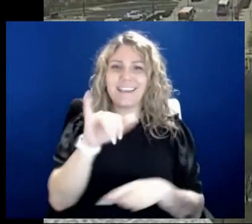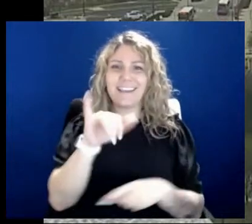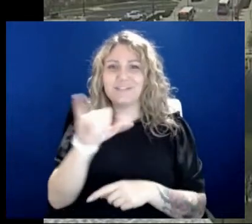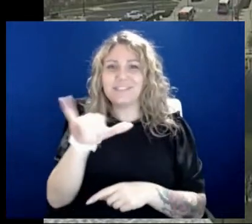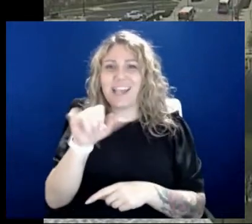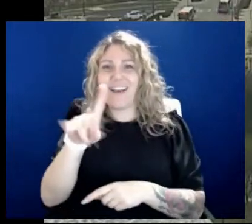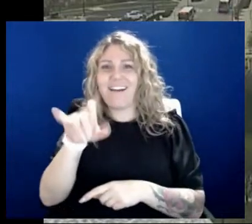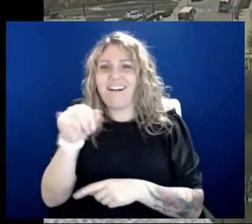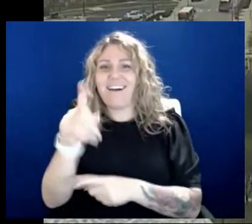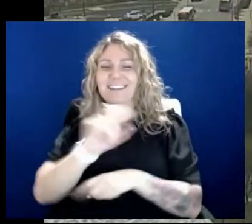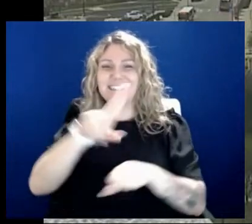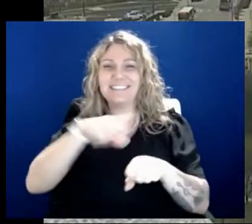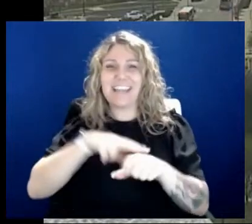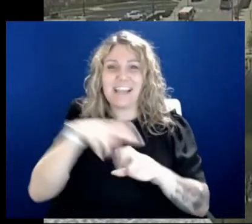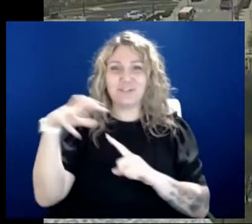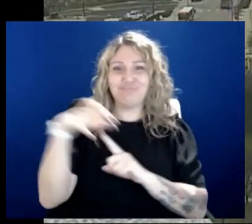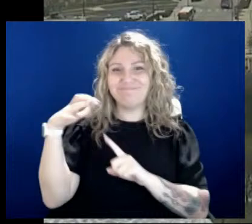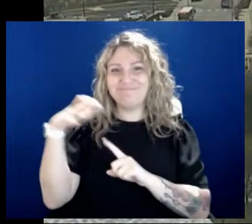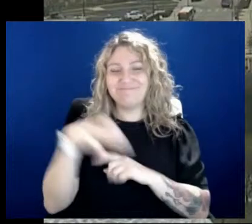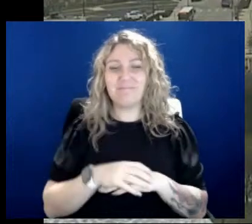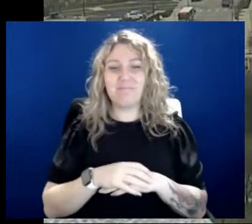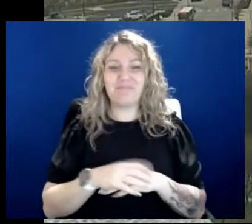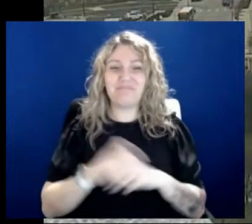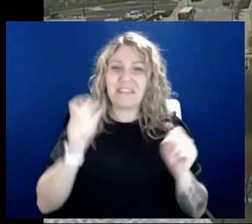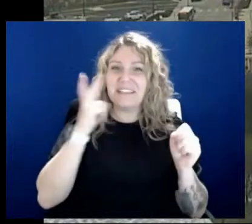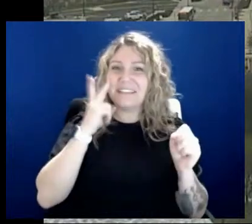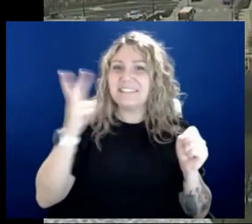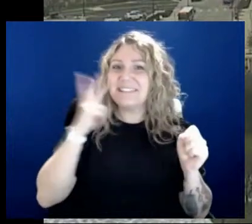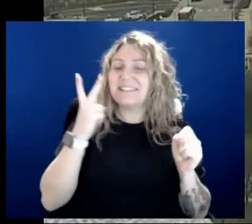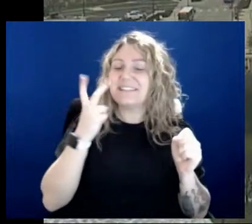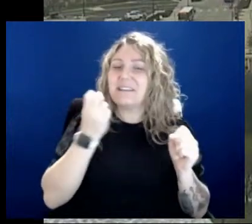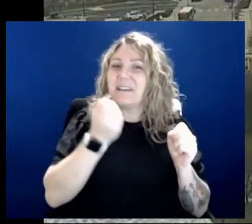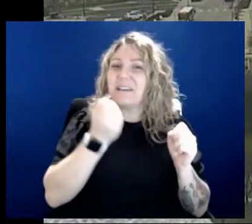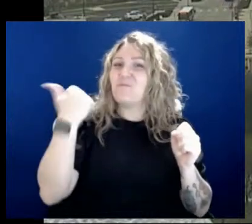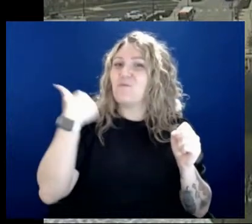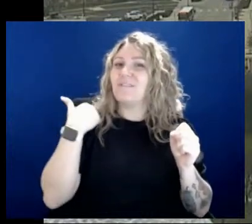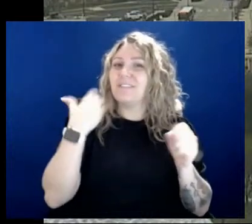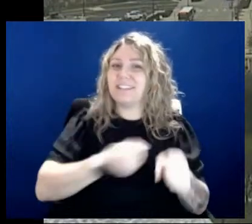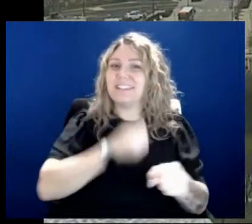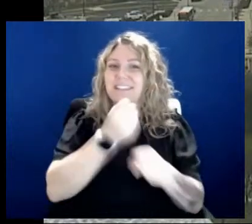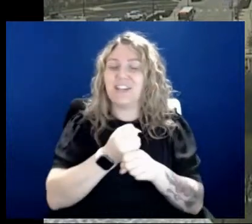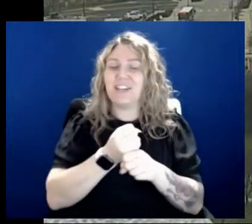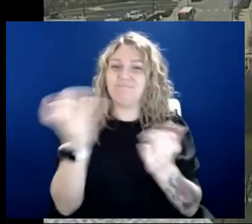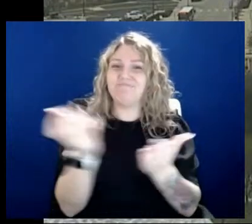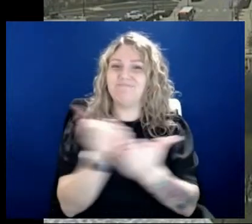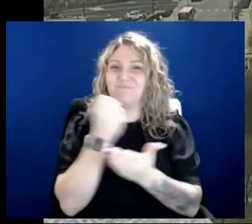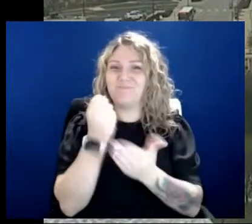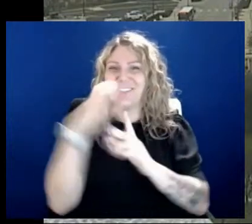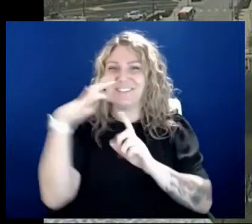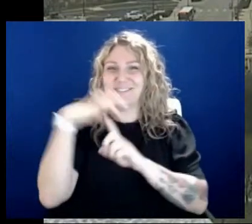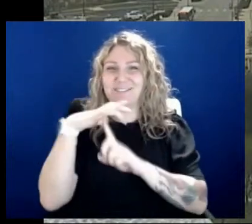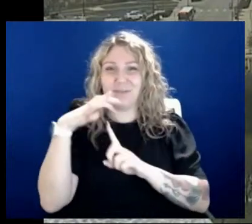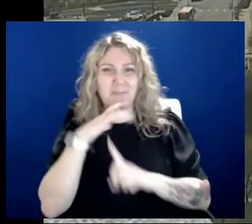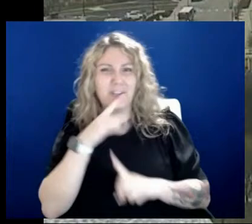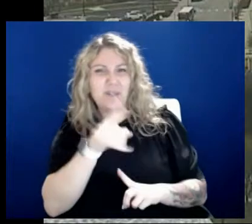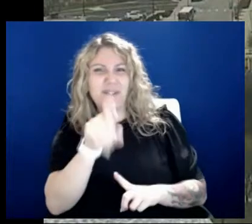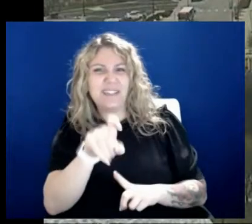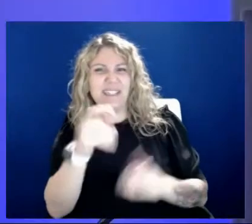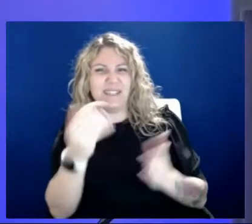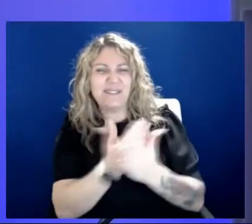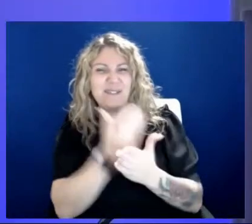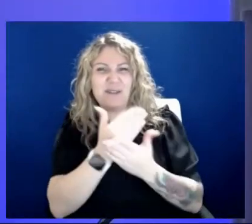champions. You can see previous years of KU, they have taken the title. And here, Dr. Hawkinson, I know, you need to get a new figurine. This is his little